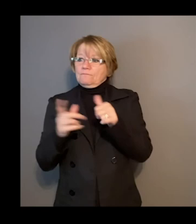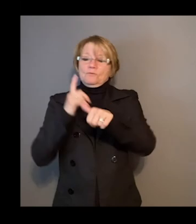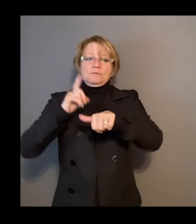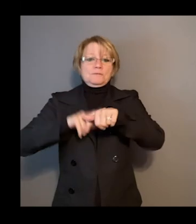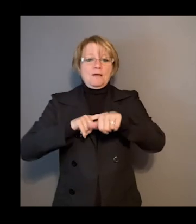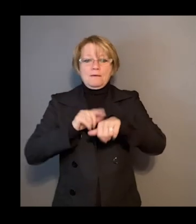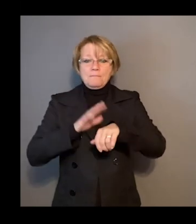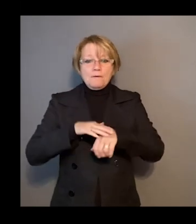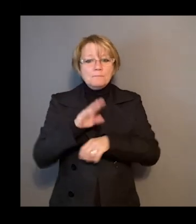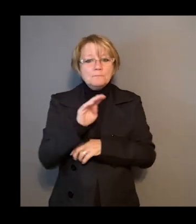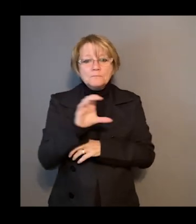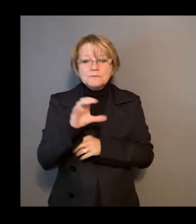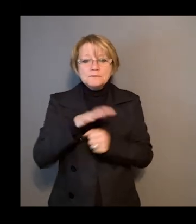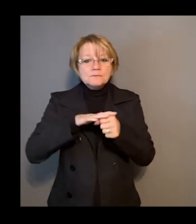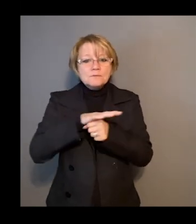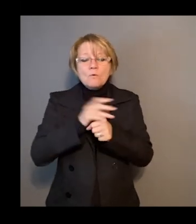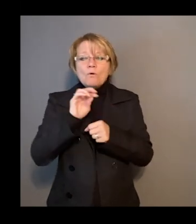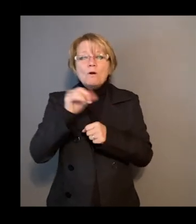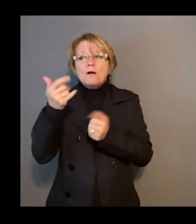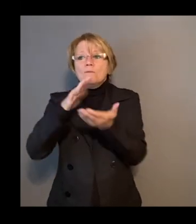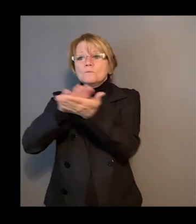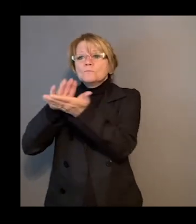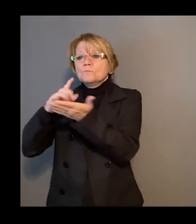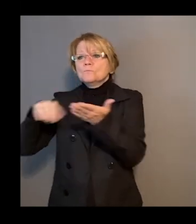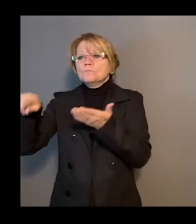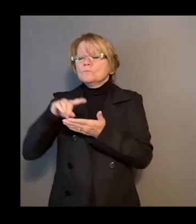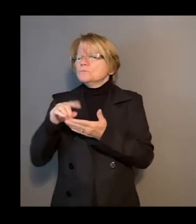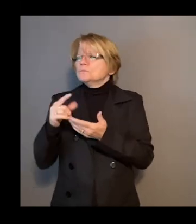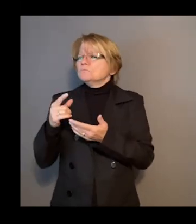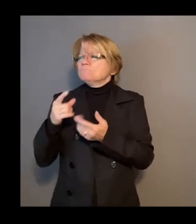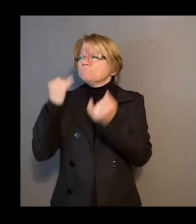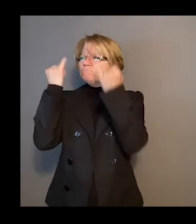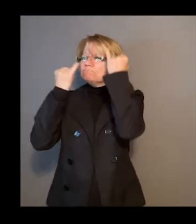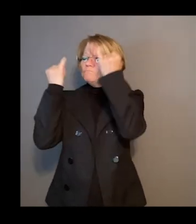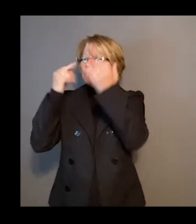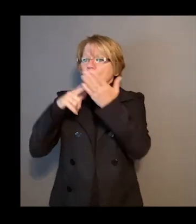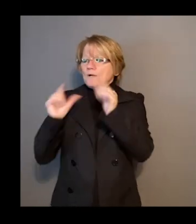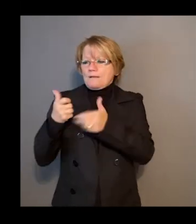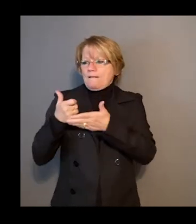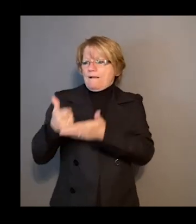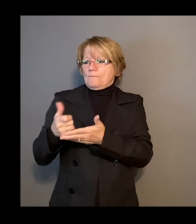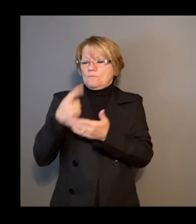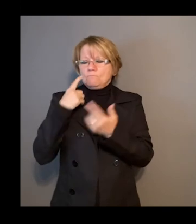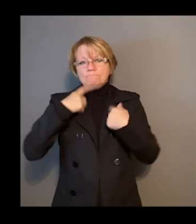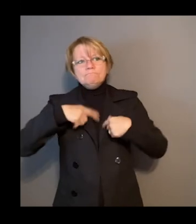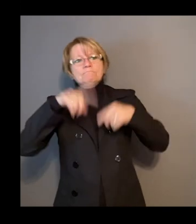things that you think could help you get to your goal?